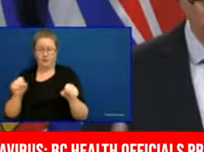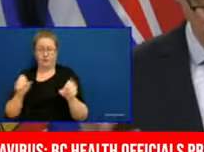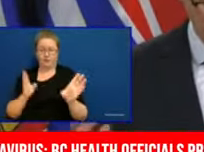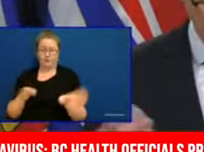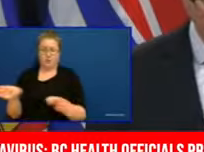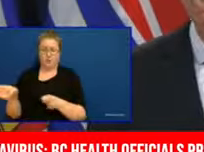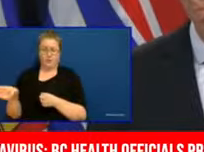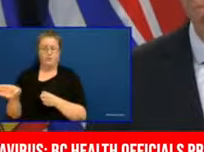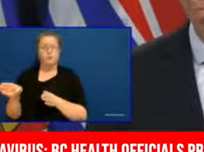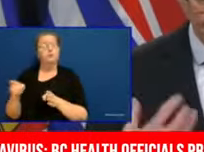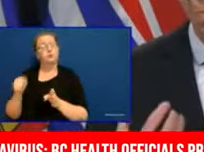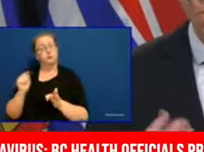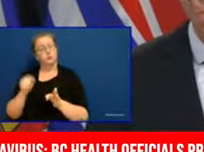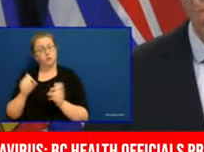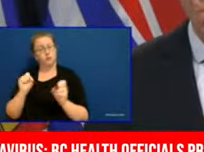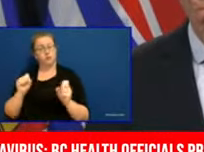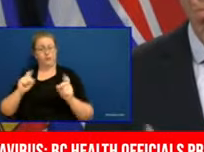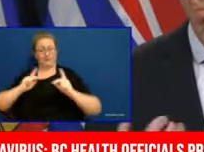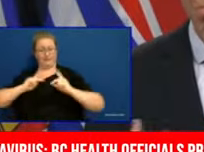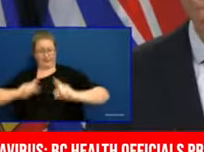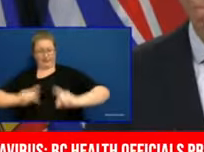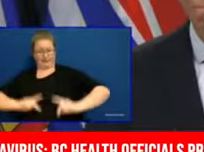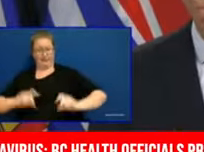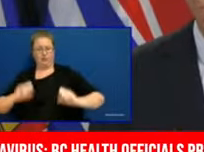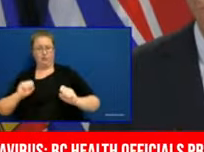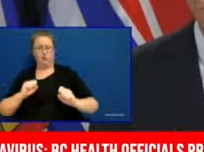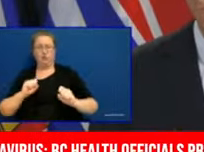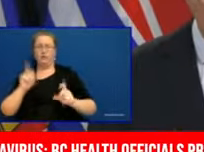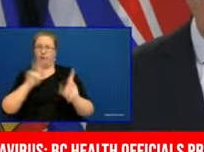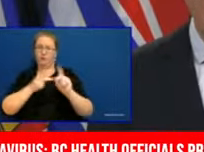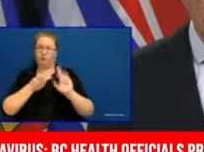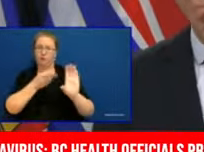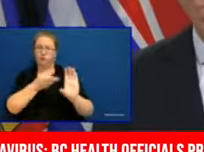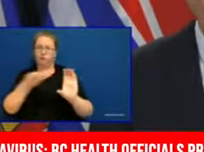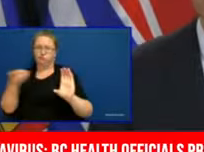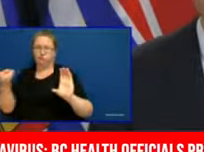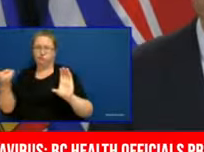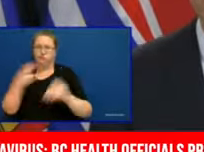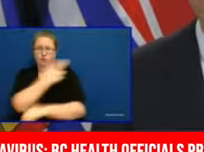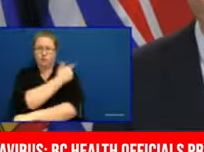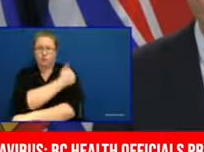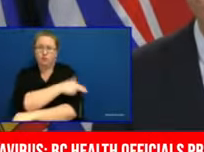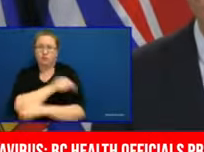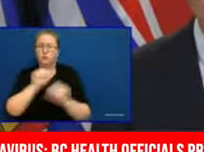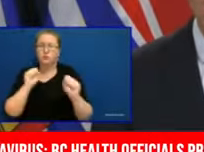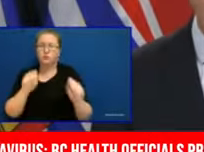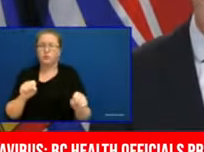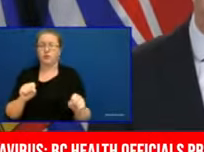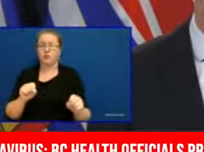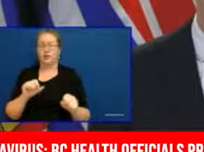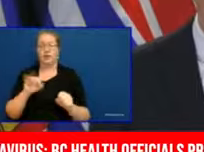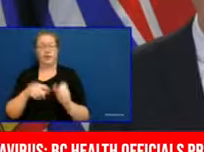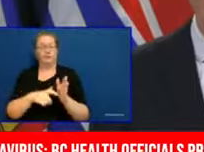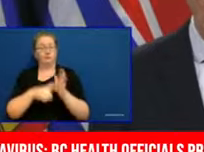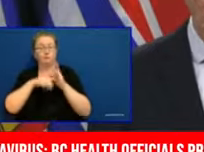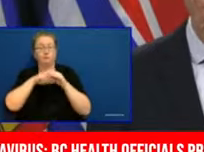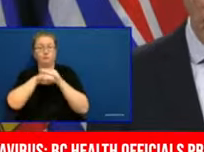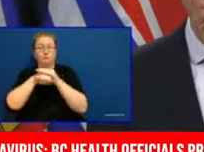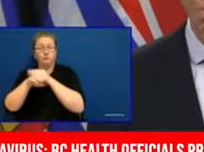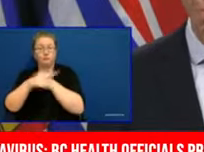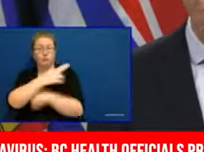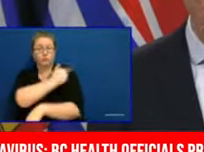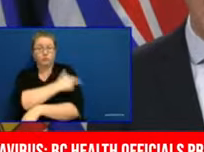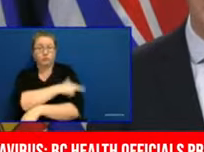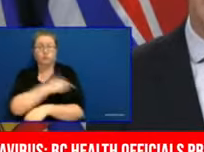healthcare system and prepare for a healthcare system that had adequate physical capacity to meet demand, while knowing that we can successfully implement more extreme